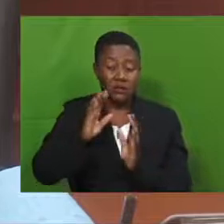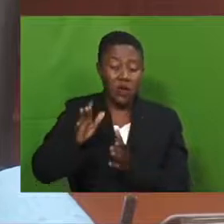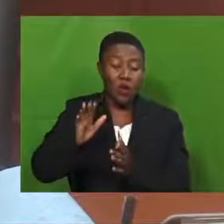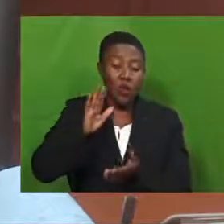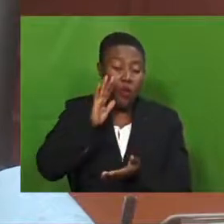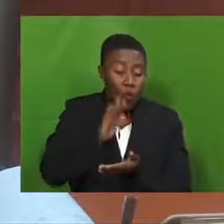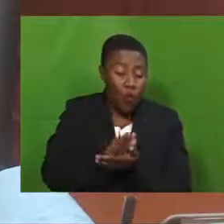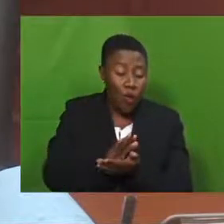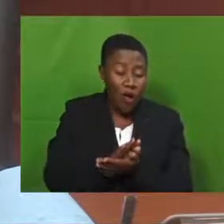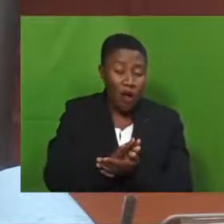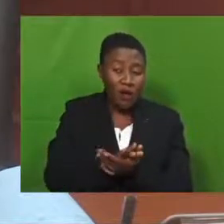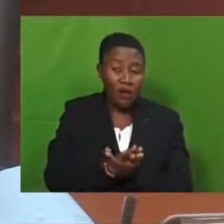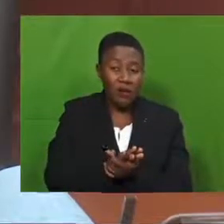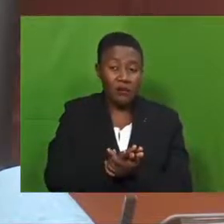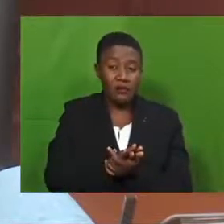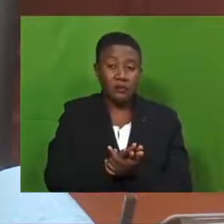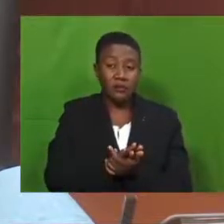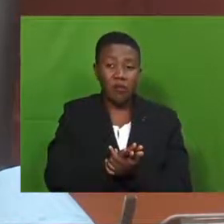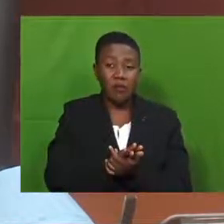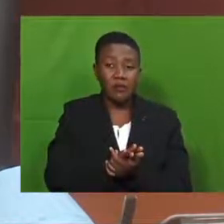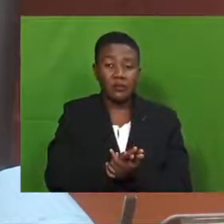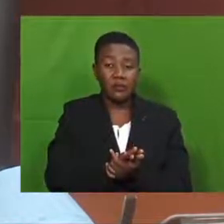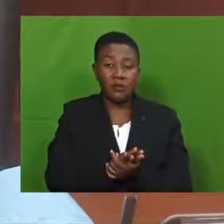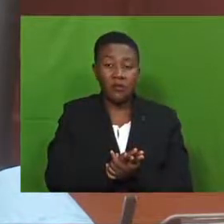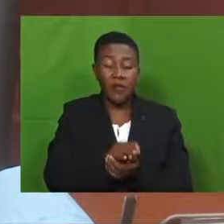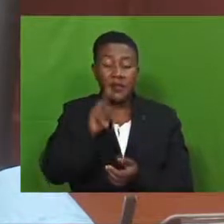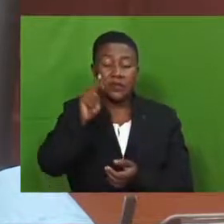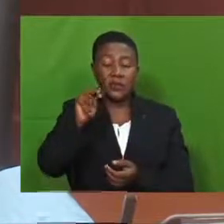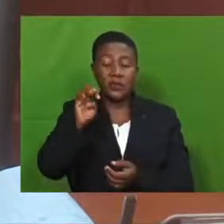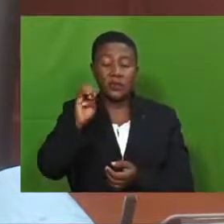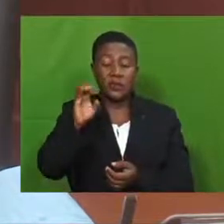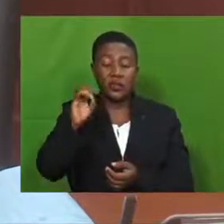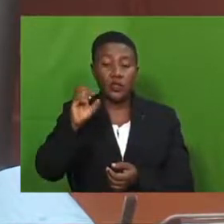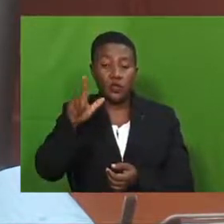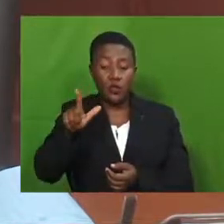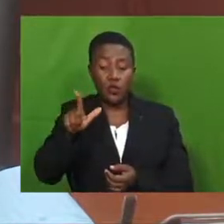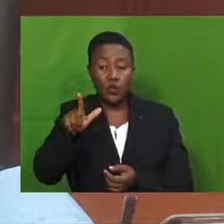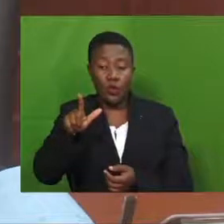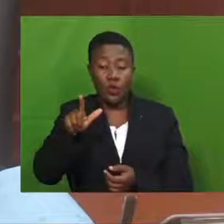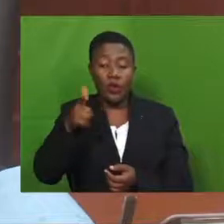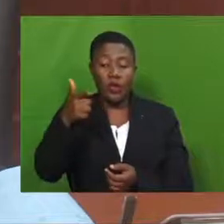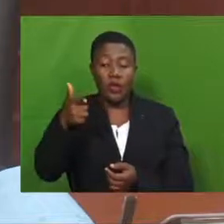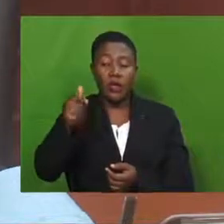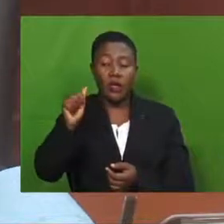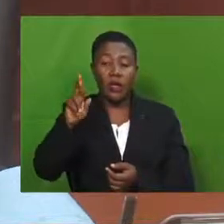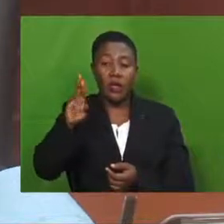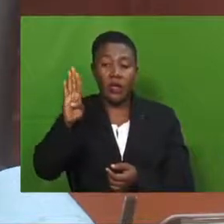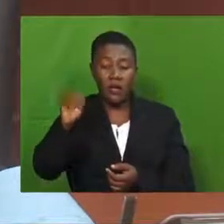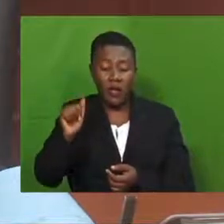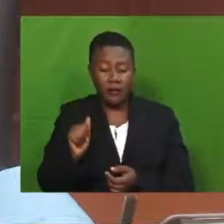Neo Tamai Garba. So to her, we say,